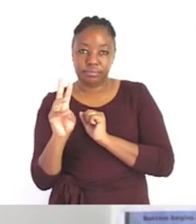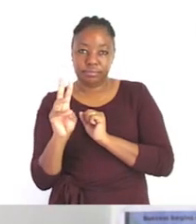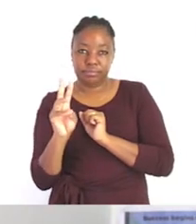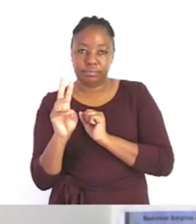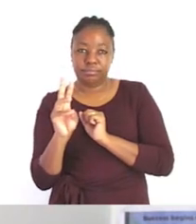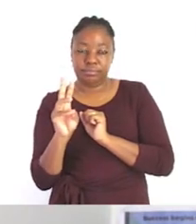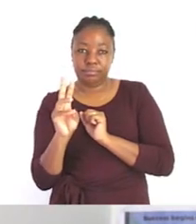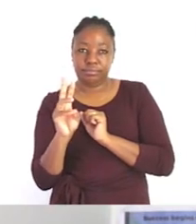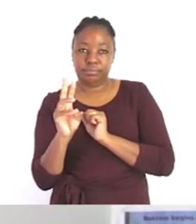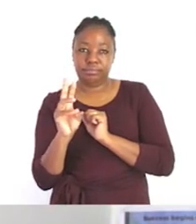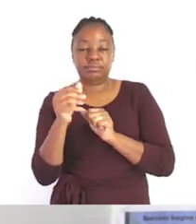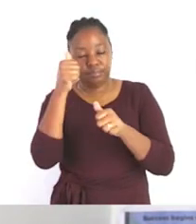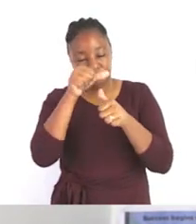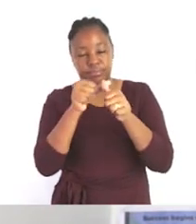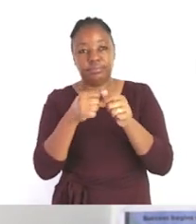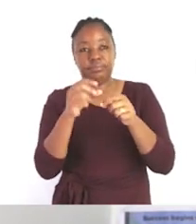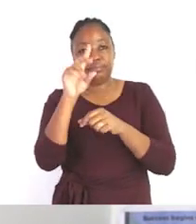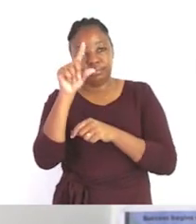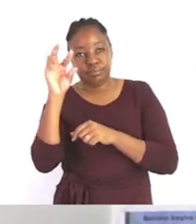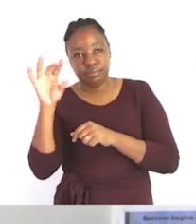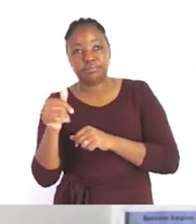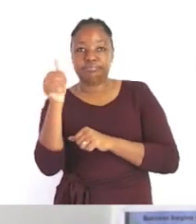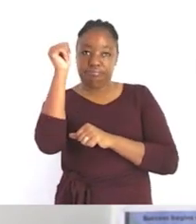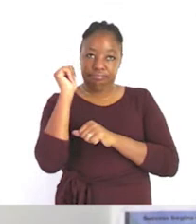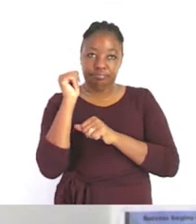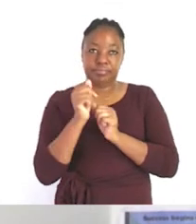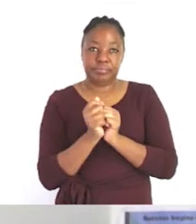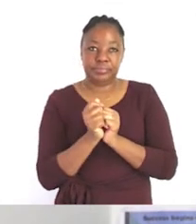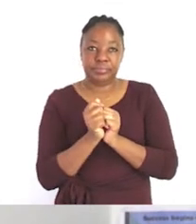36, remember we are counting backwards.